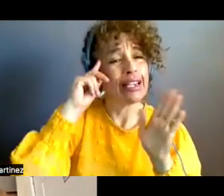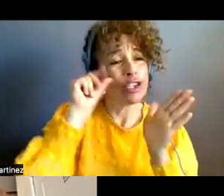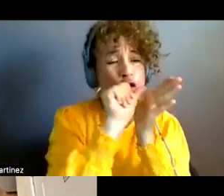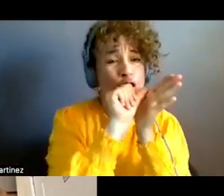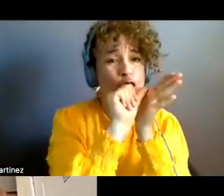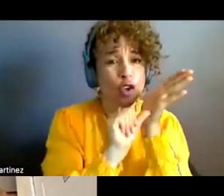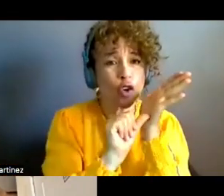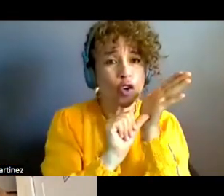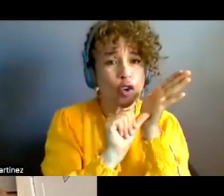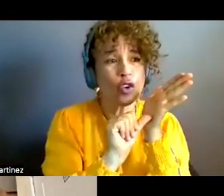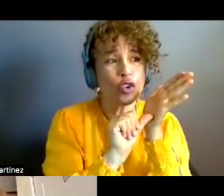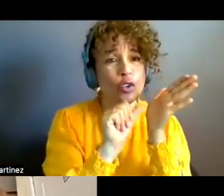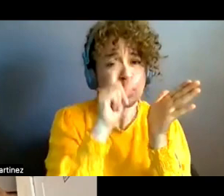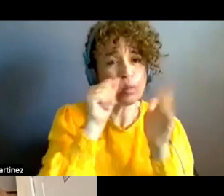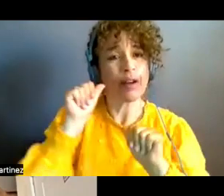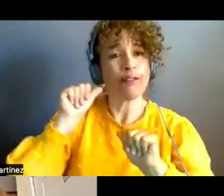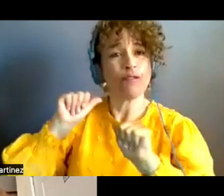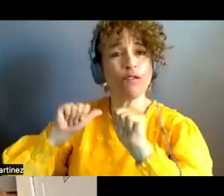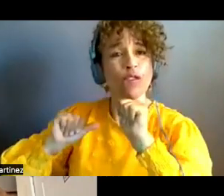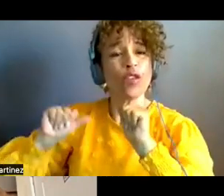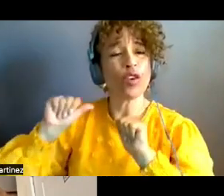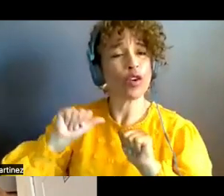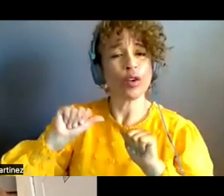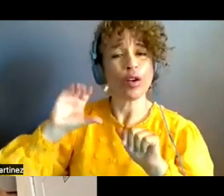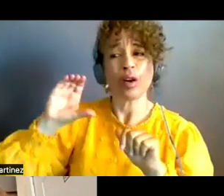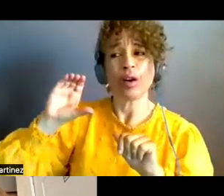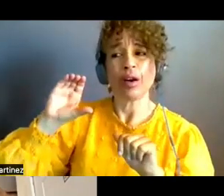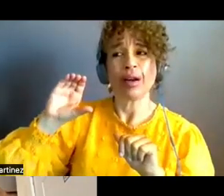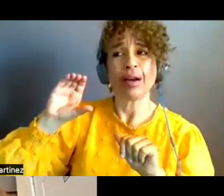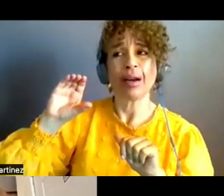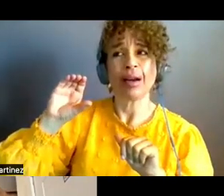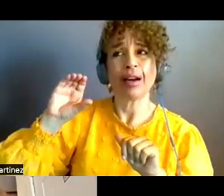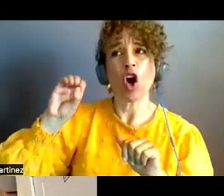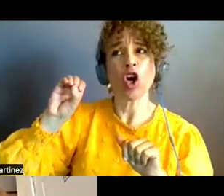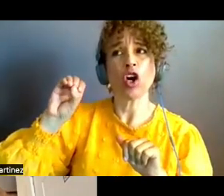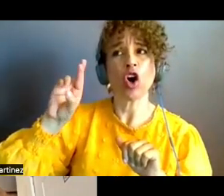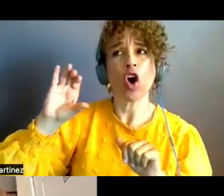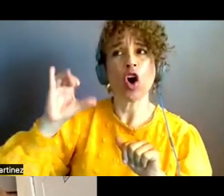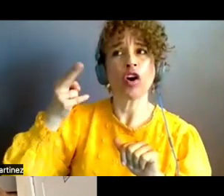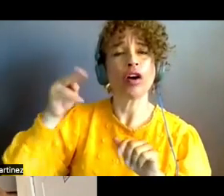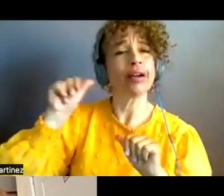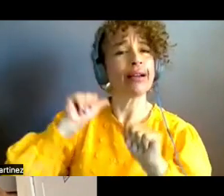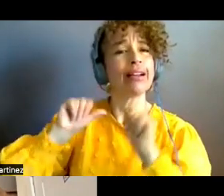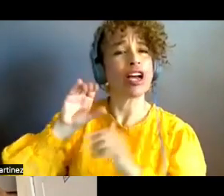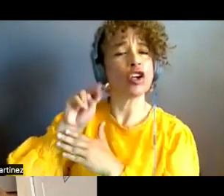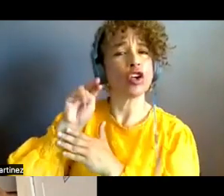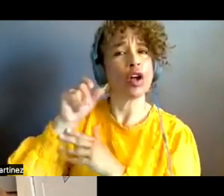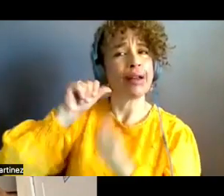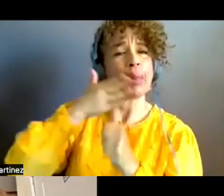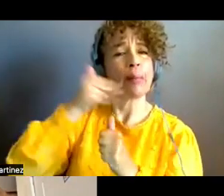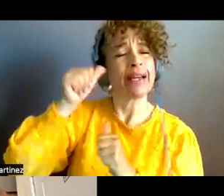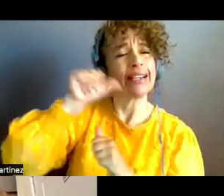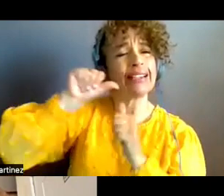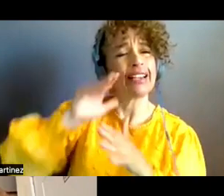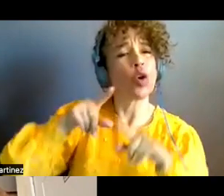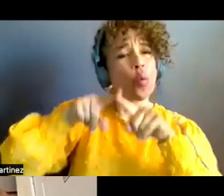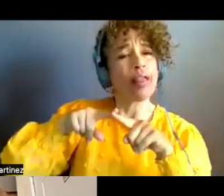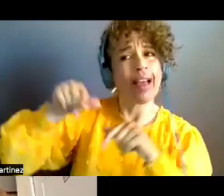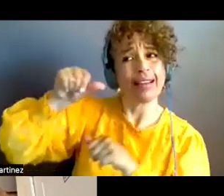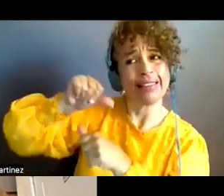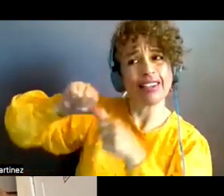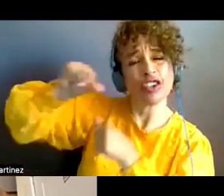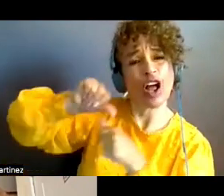in performing a concerto or a duo, you really need the best of each other so you can rely on each other in those